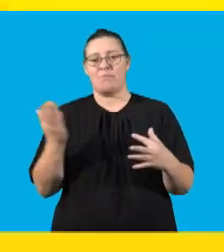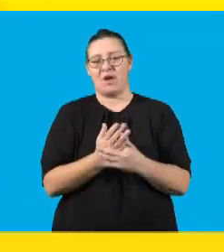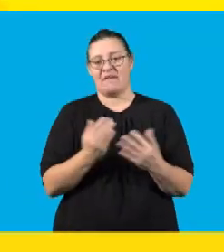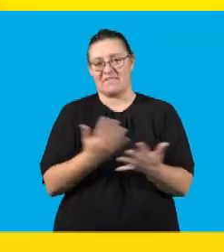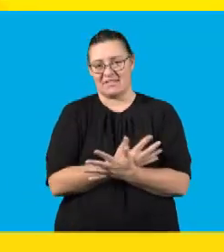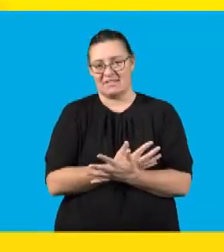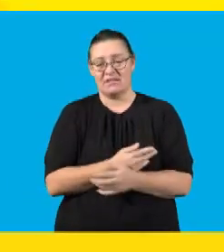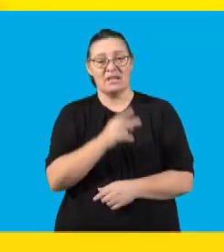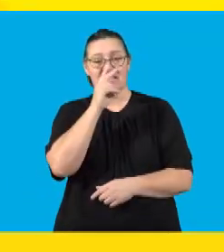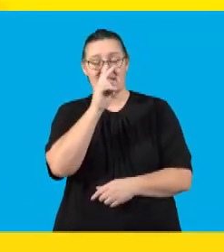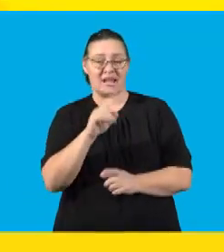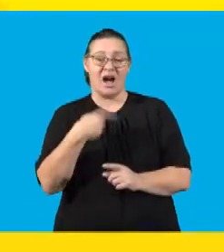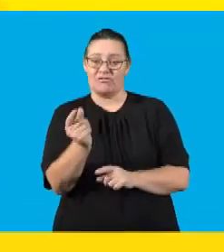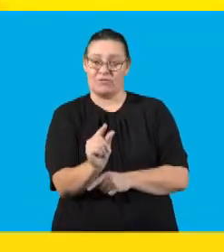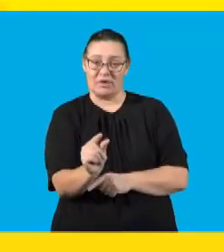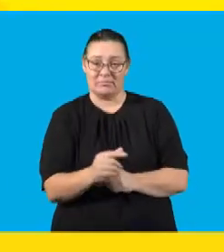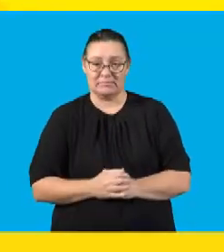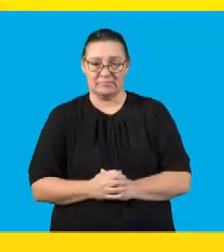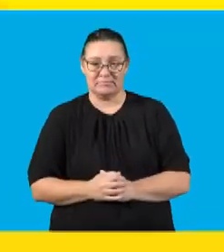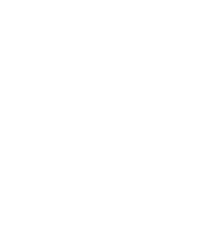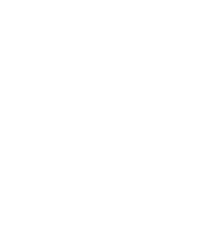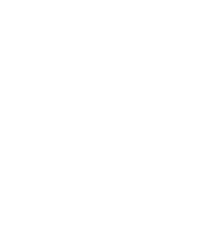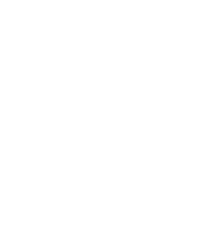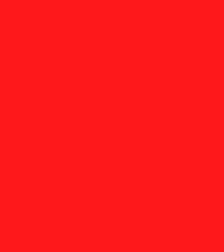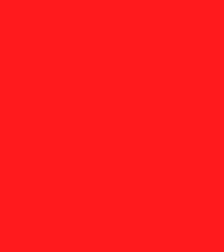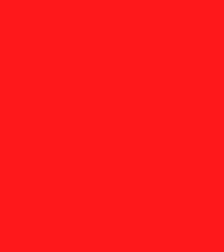for a quick ad break. I will see you in just a little while.